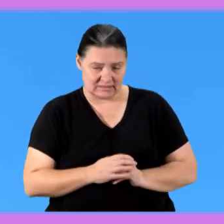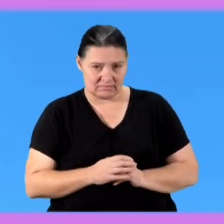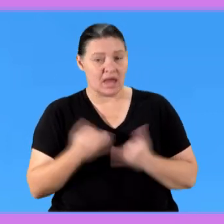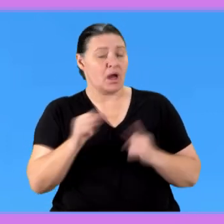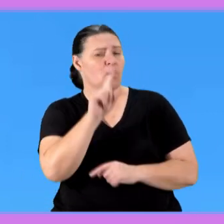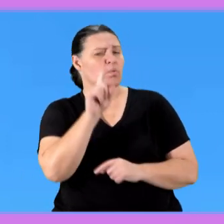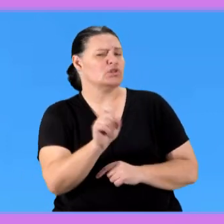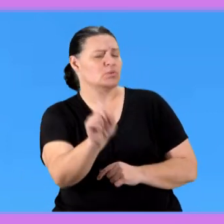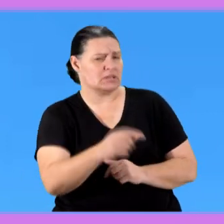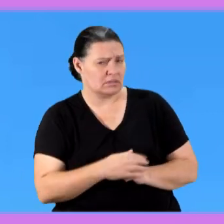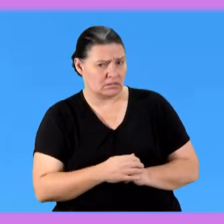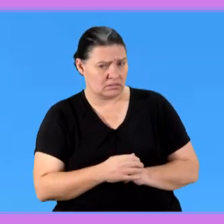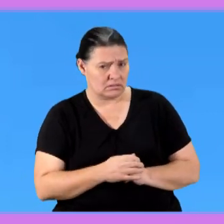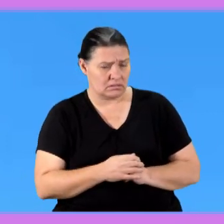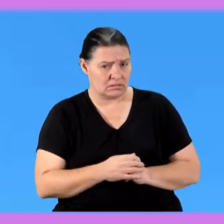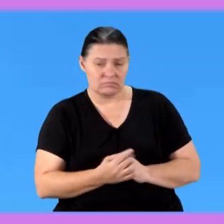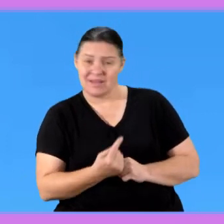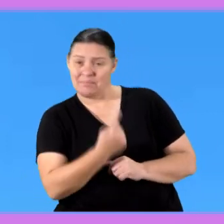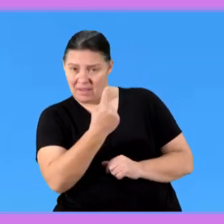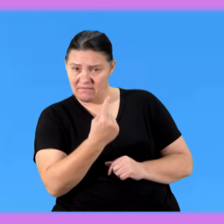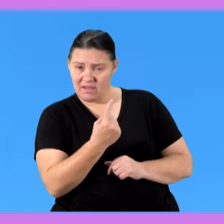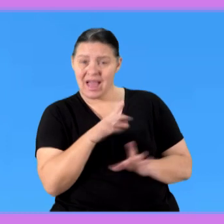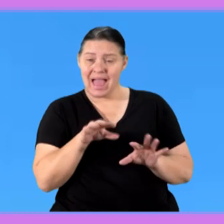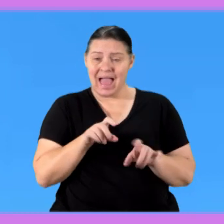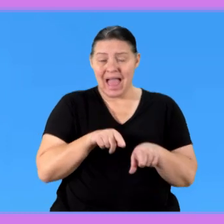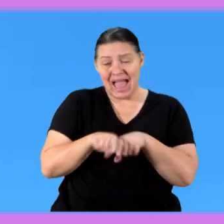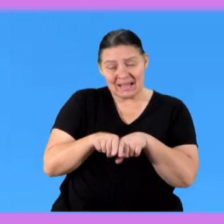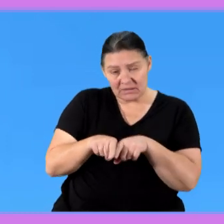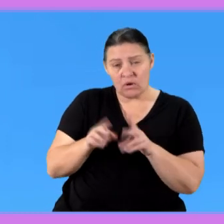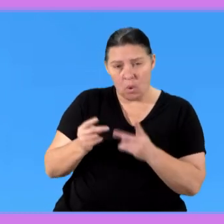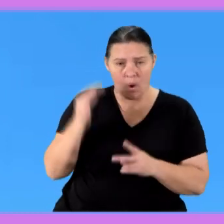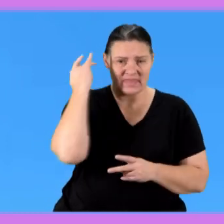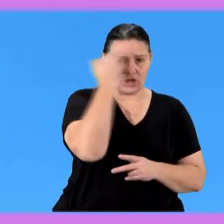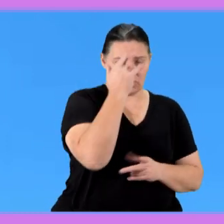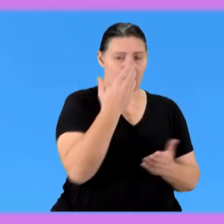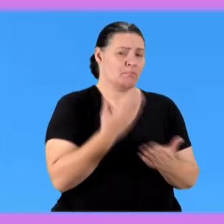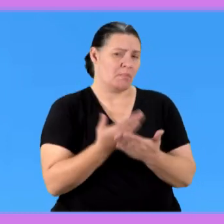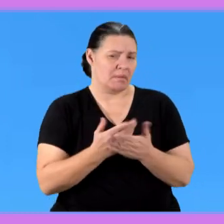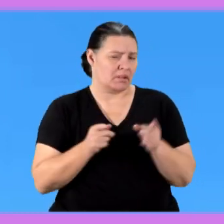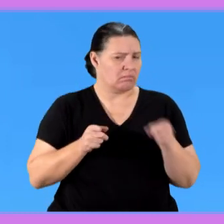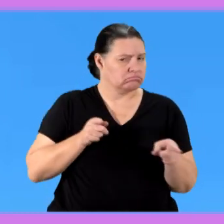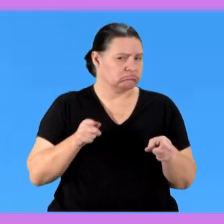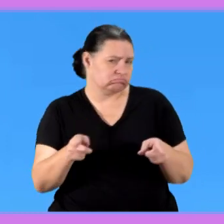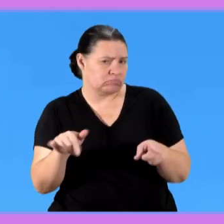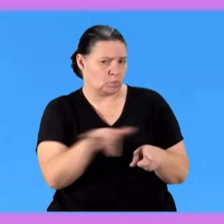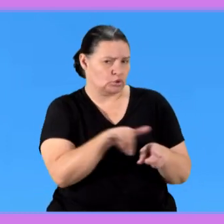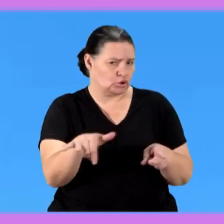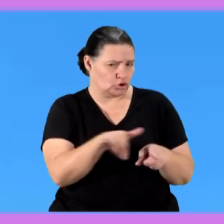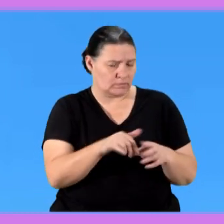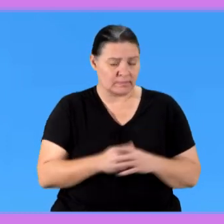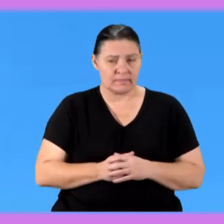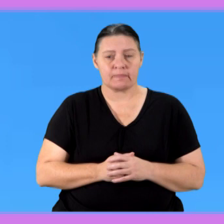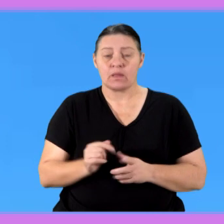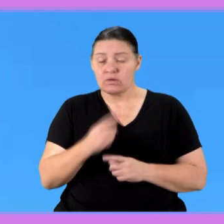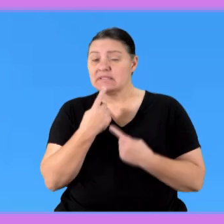accuracy. Now the question at hand, is the above an example of experimental or theoretical